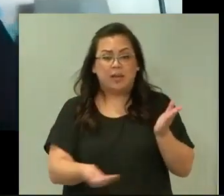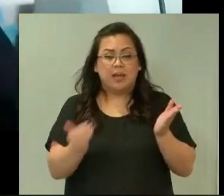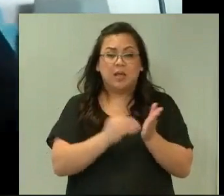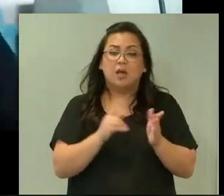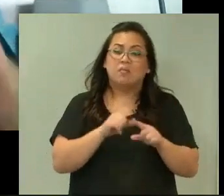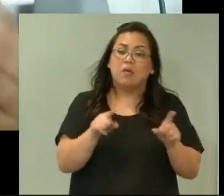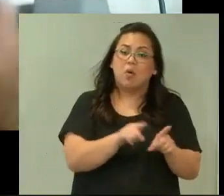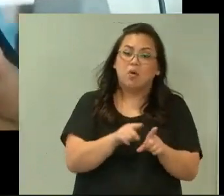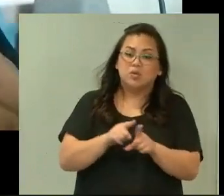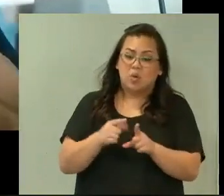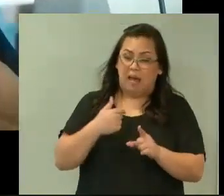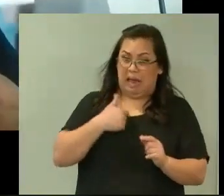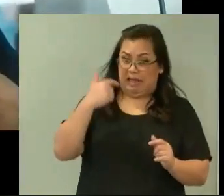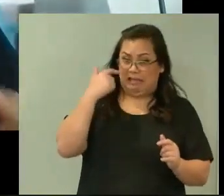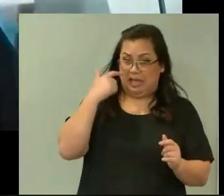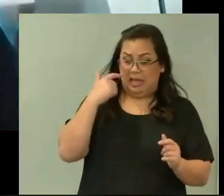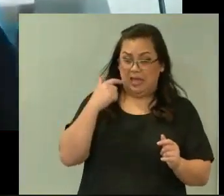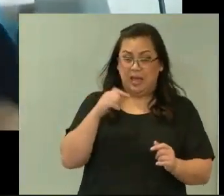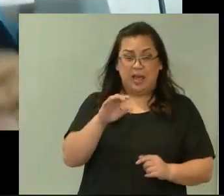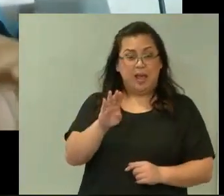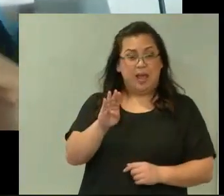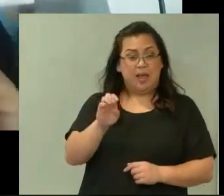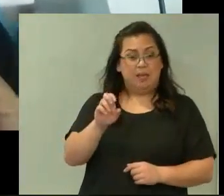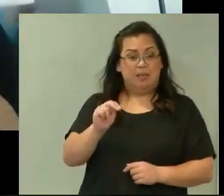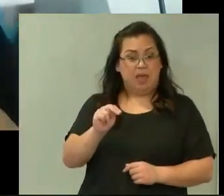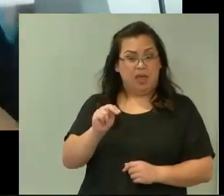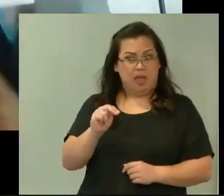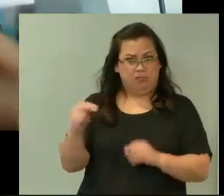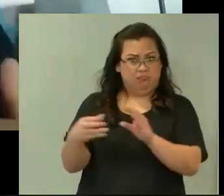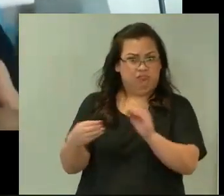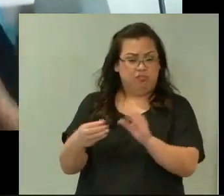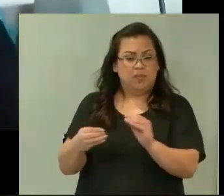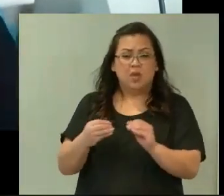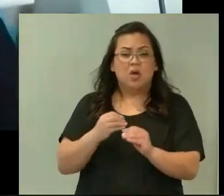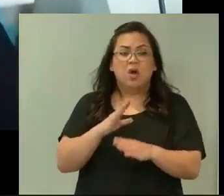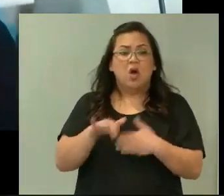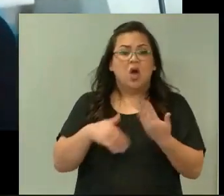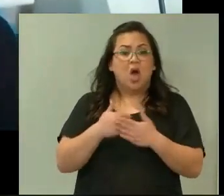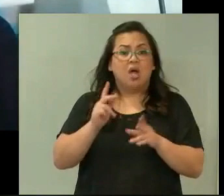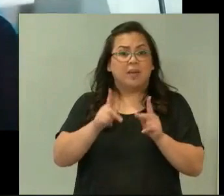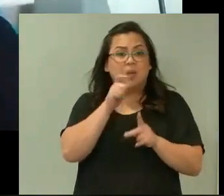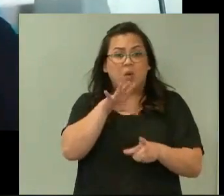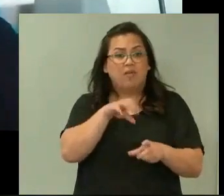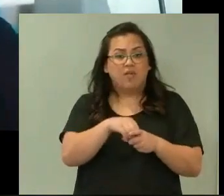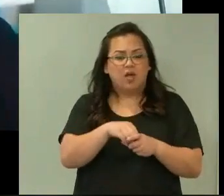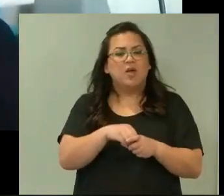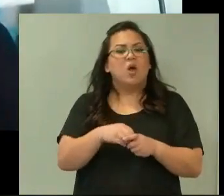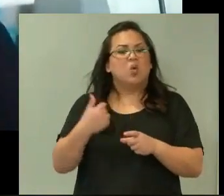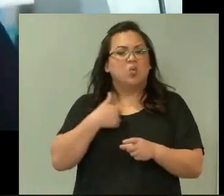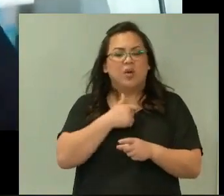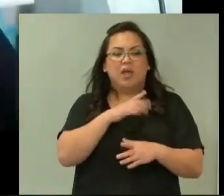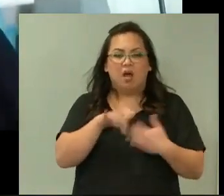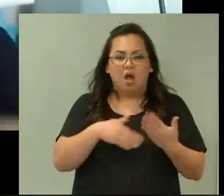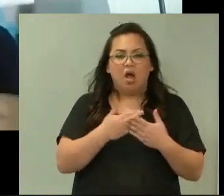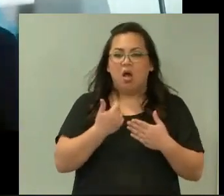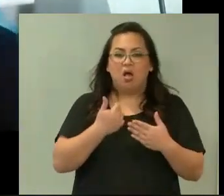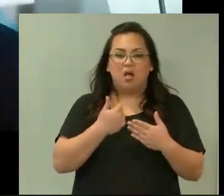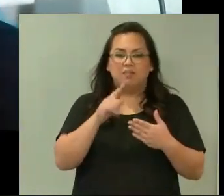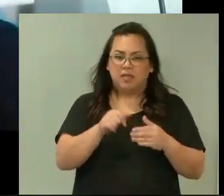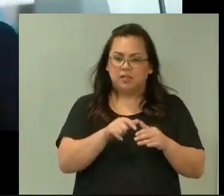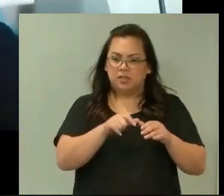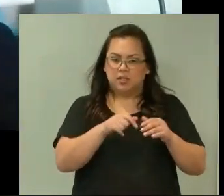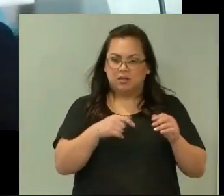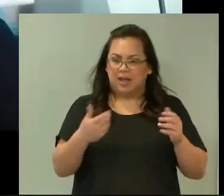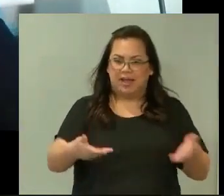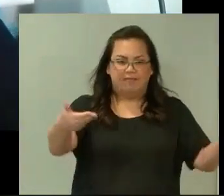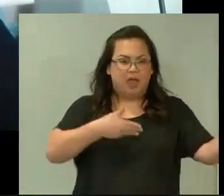that, and I think Ben brought this up, how all stakeholders need to be part of that conversation as far as what is it